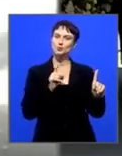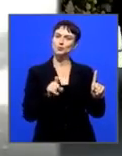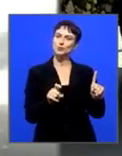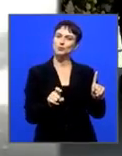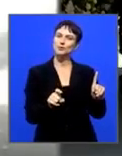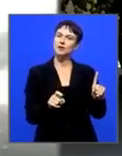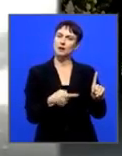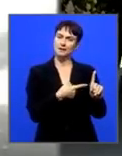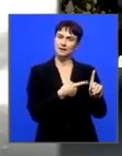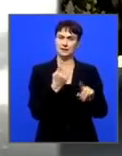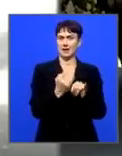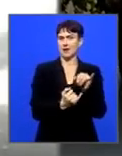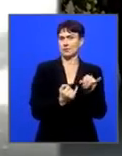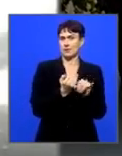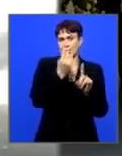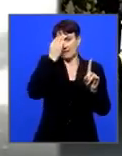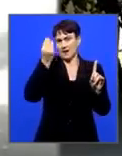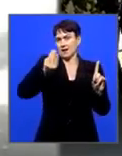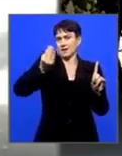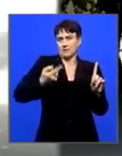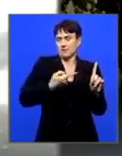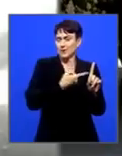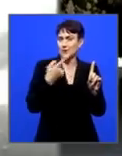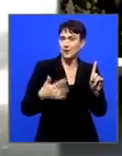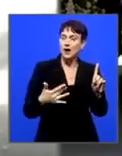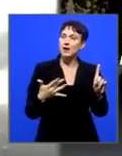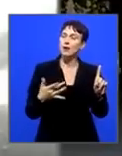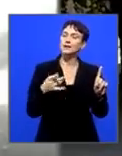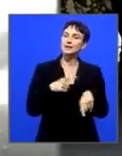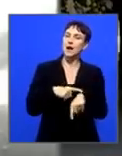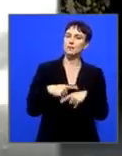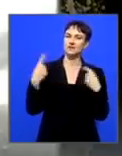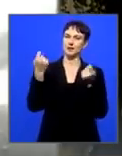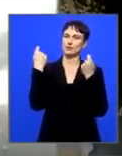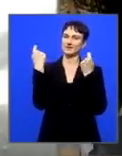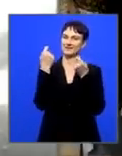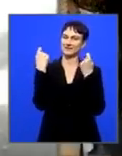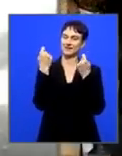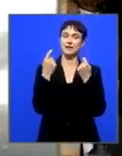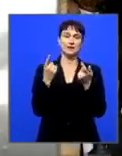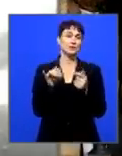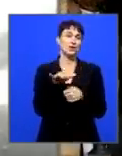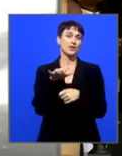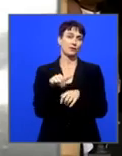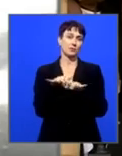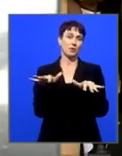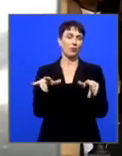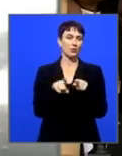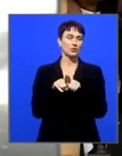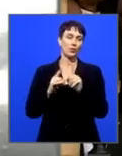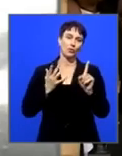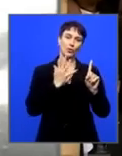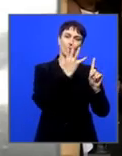an international icon, perhaps that celebratory mood, in fact, the tributes of South Africans